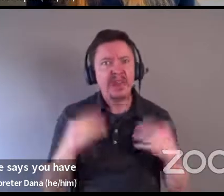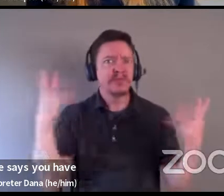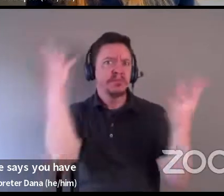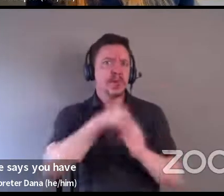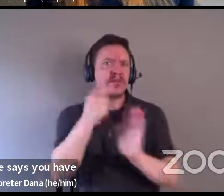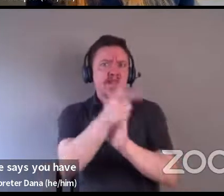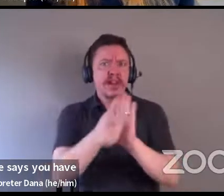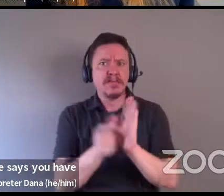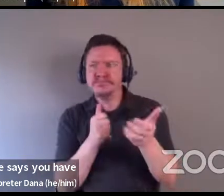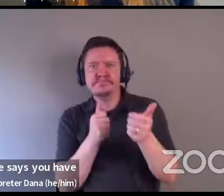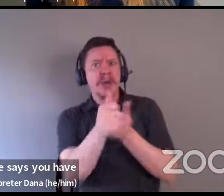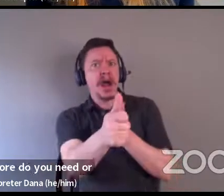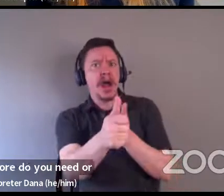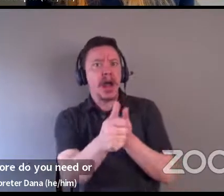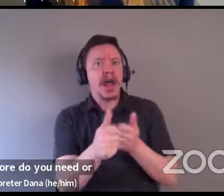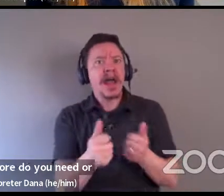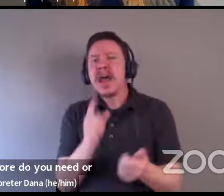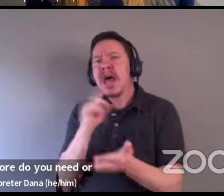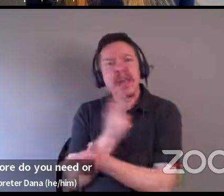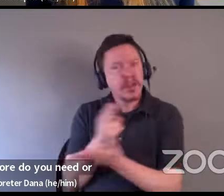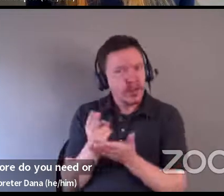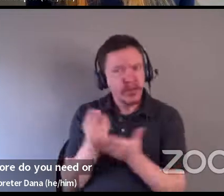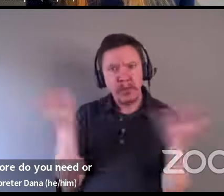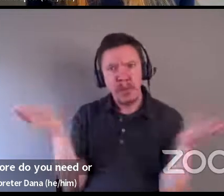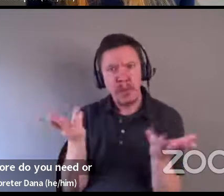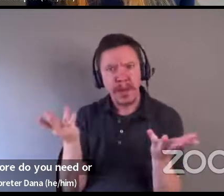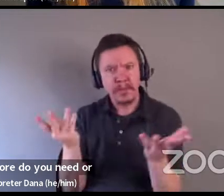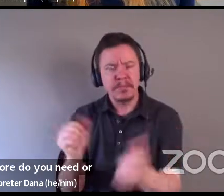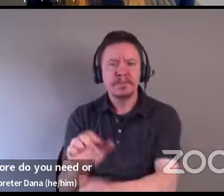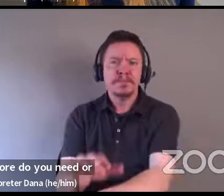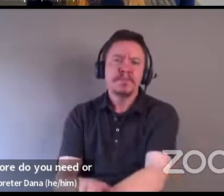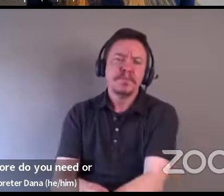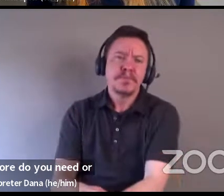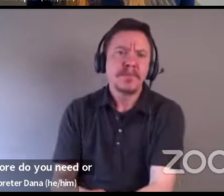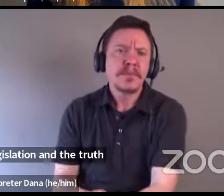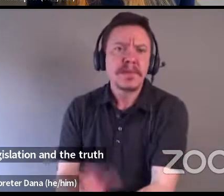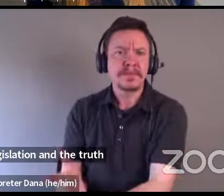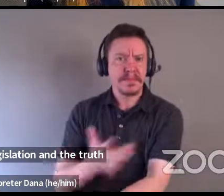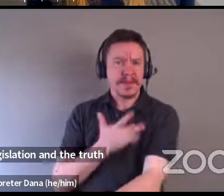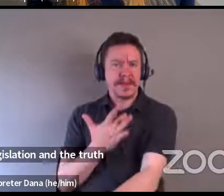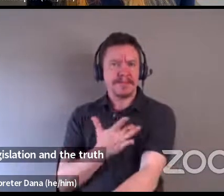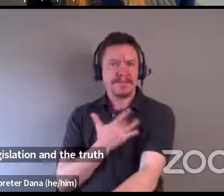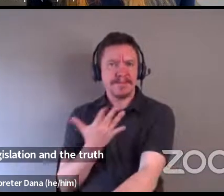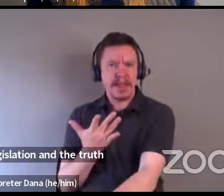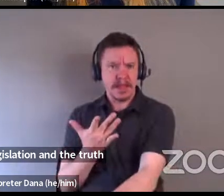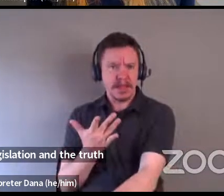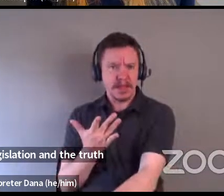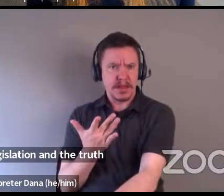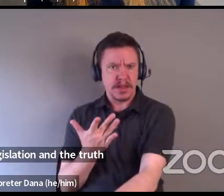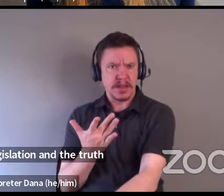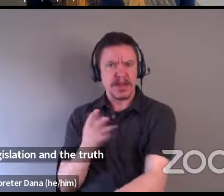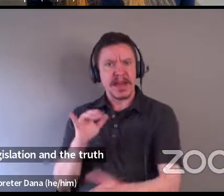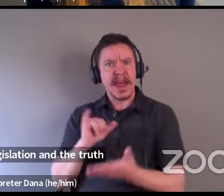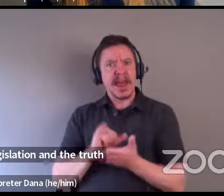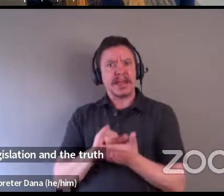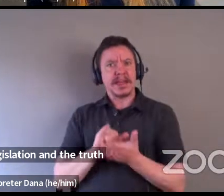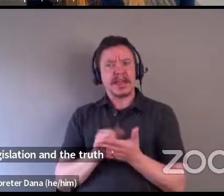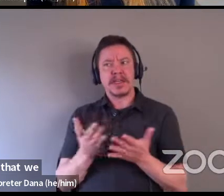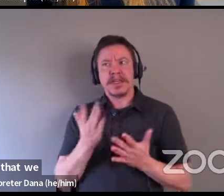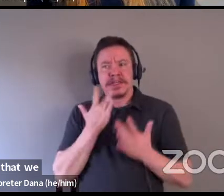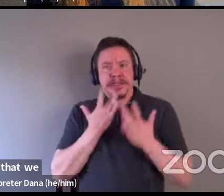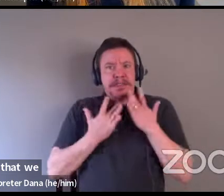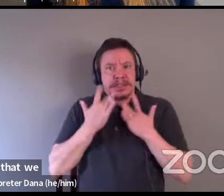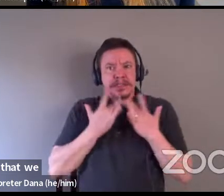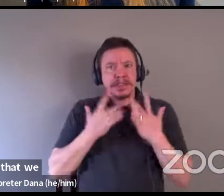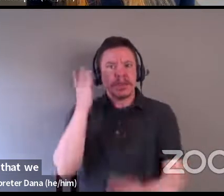of legislation. And the truth of the matter is, the feeling that we feel that inadequacy is because